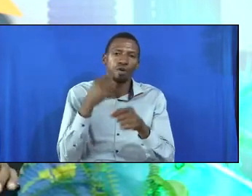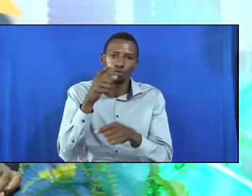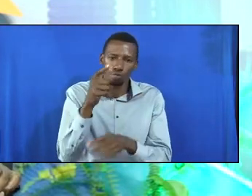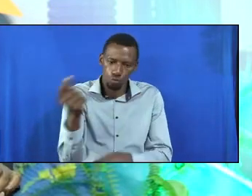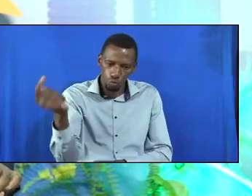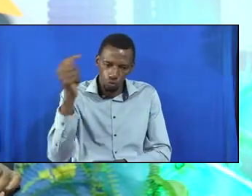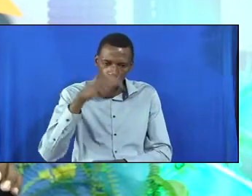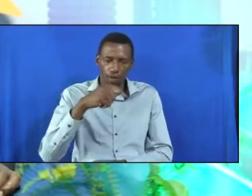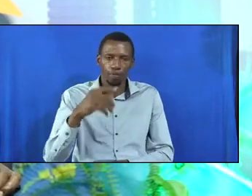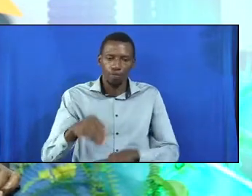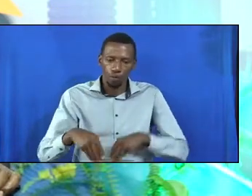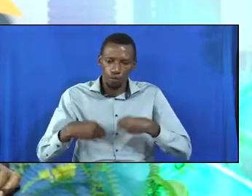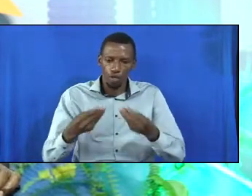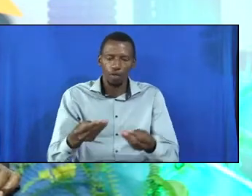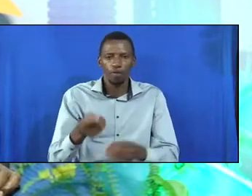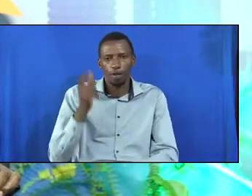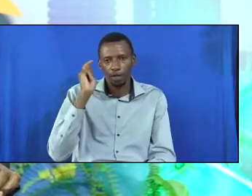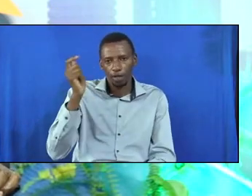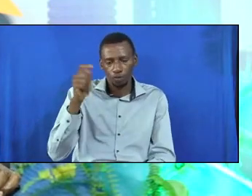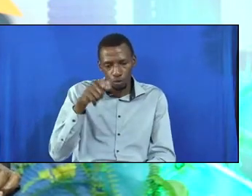the testimony by yourself.